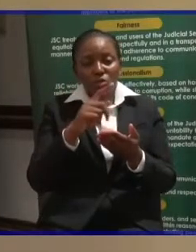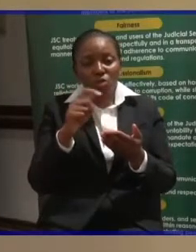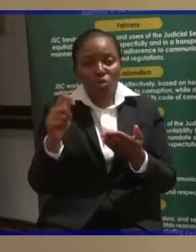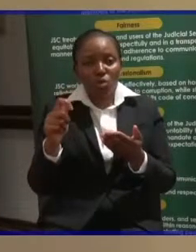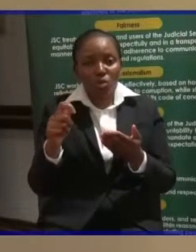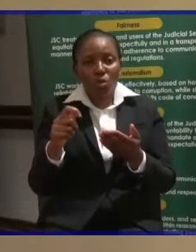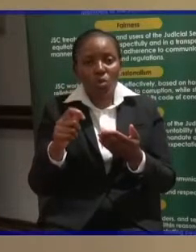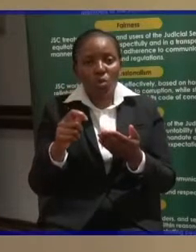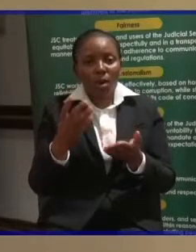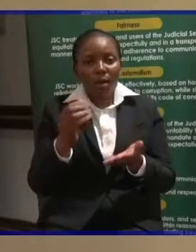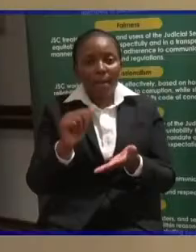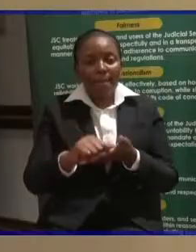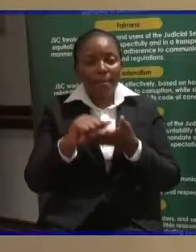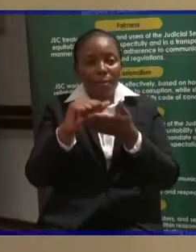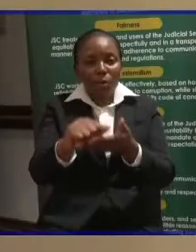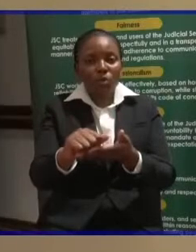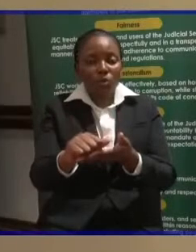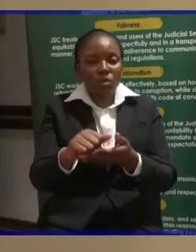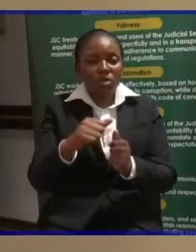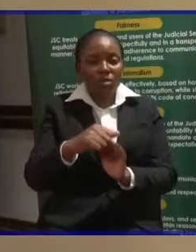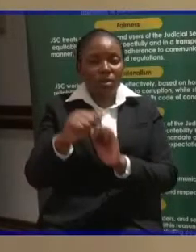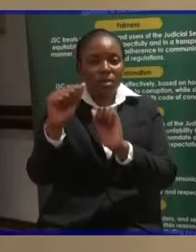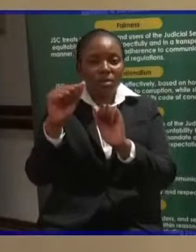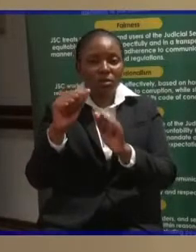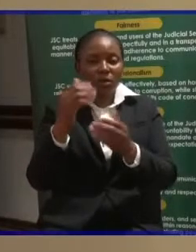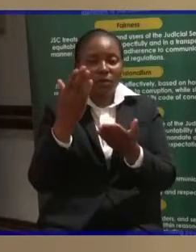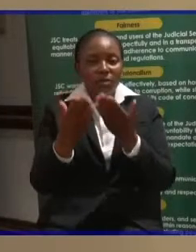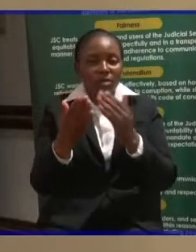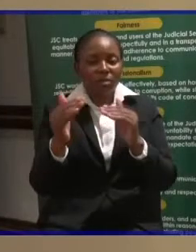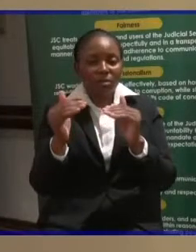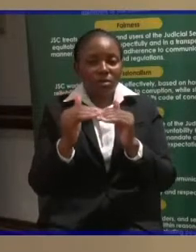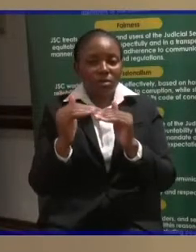determination or only to initiate conciliation?